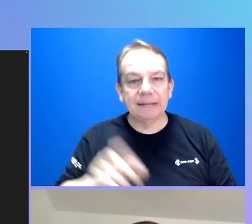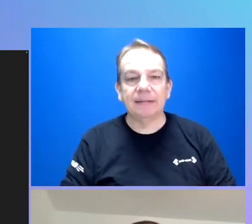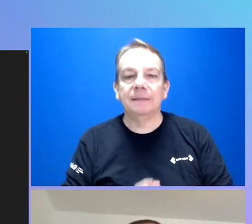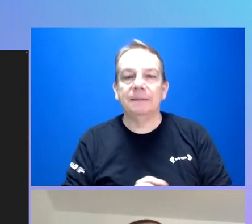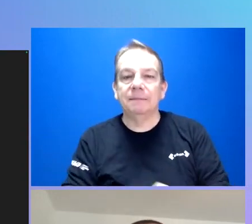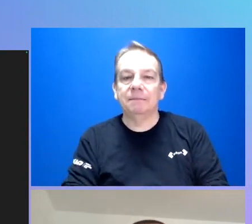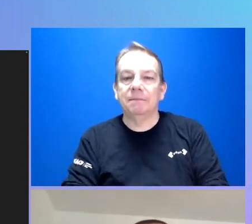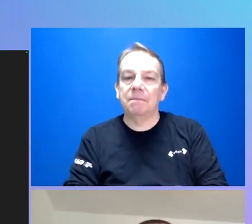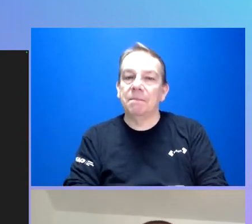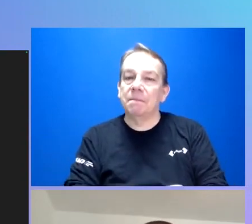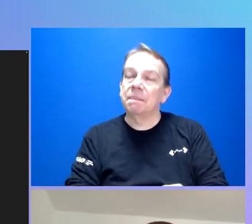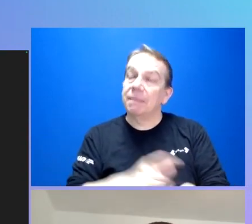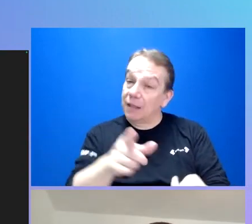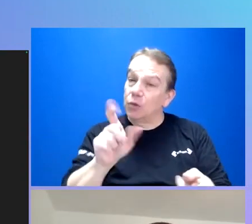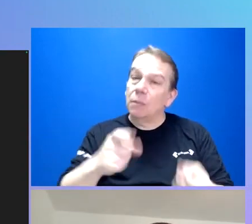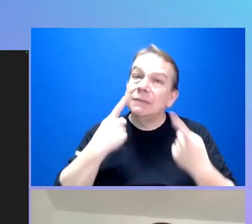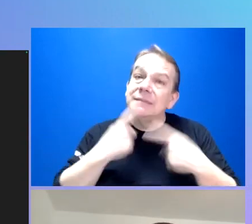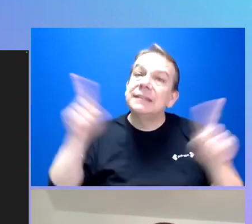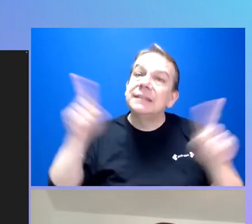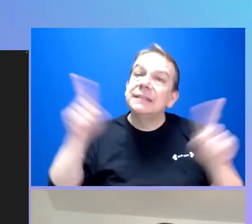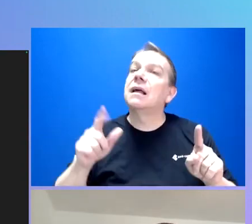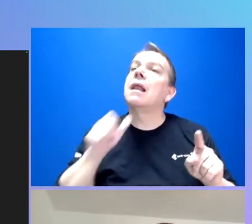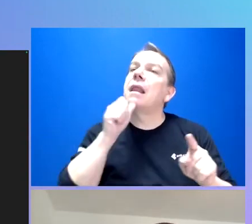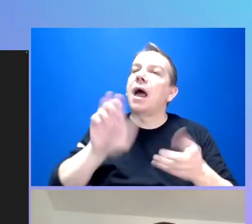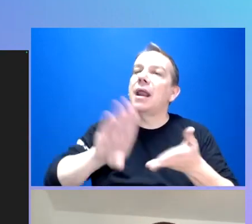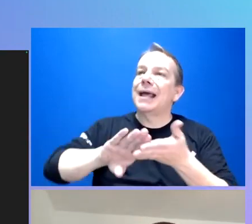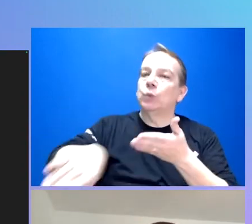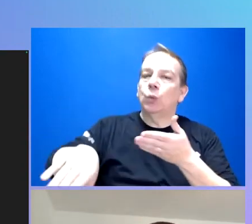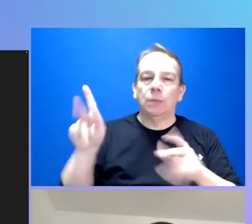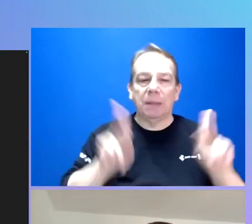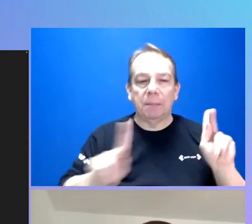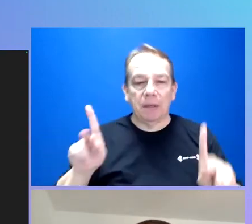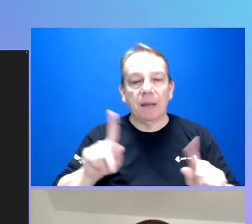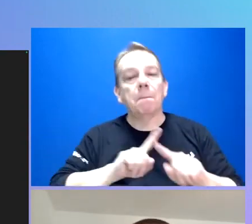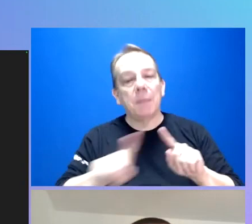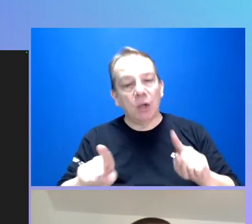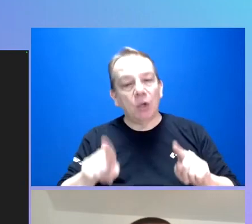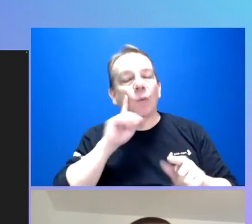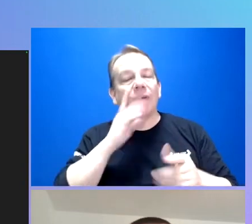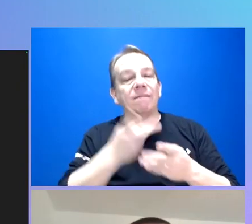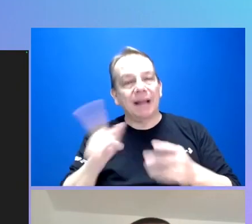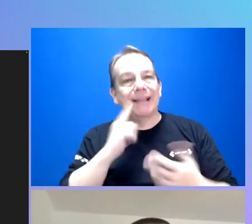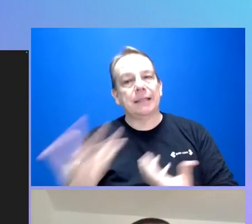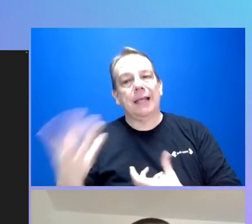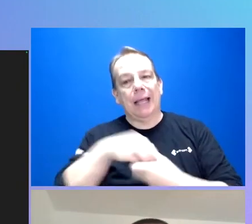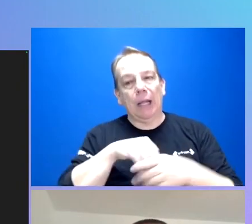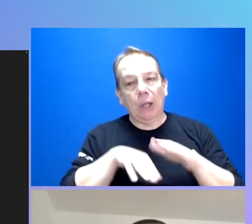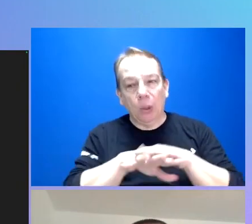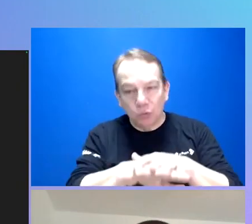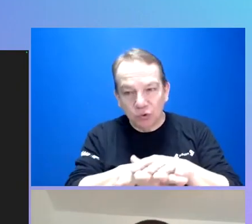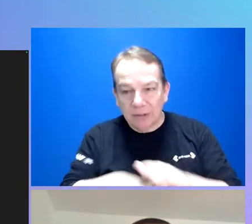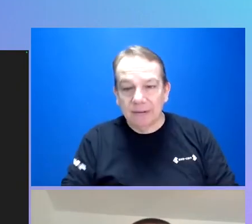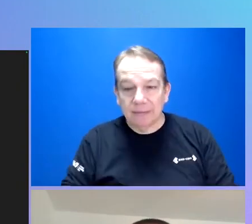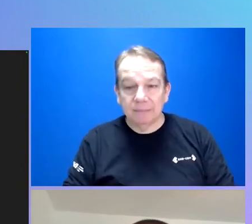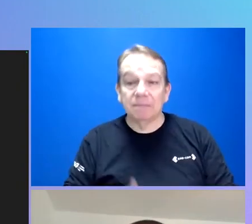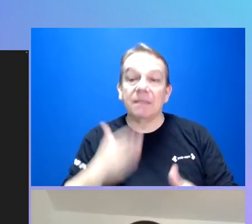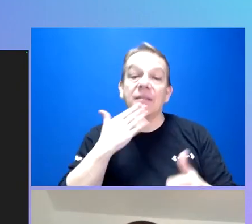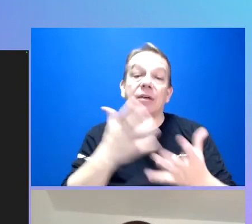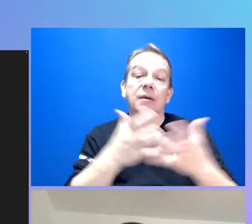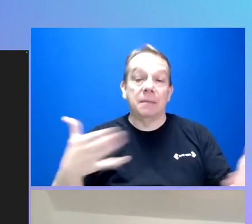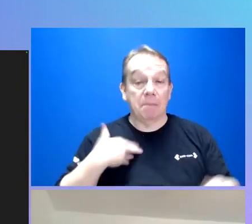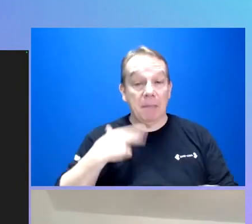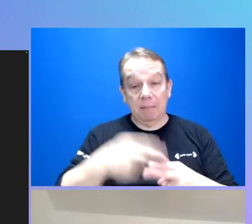Succeed at non-exclusion where you would fail at inclusion. Thank you very much. As I said, my